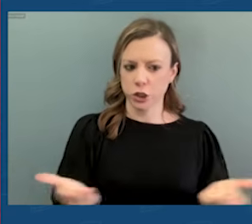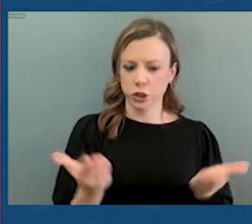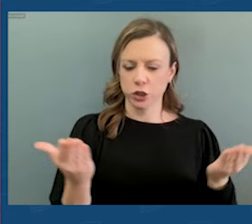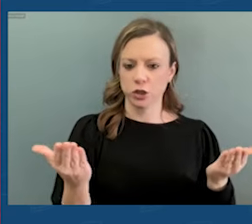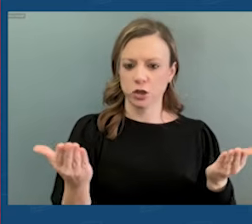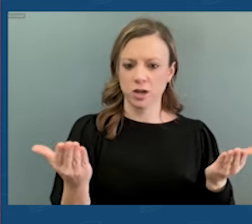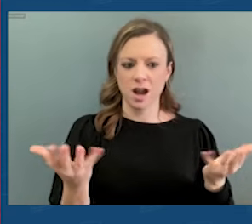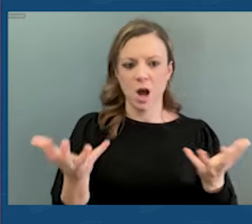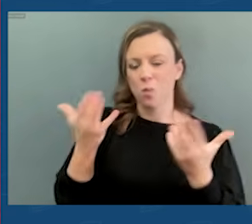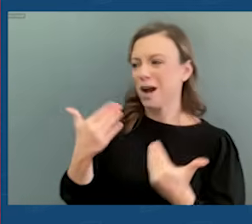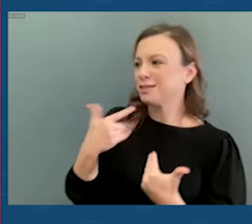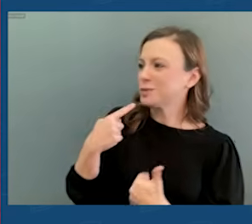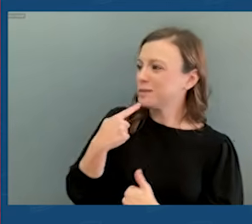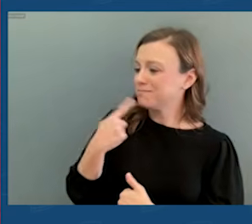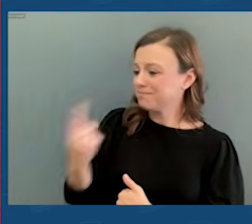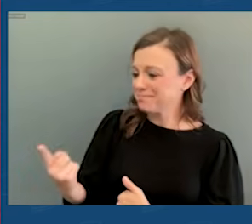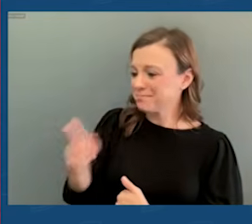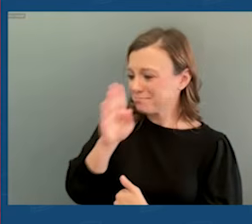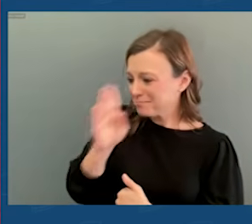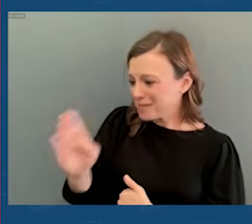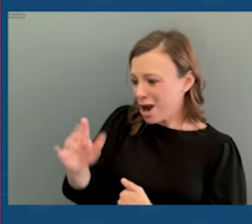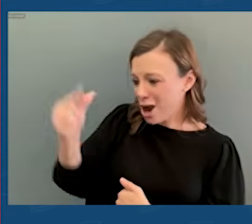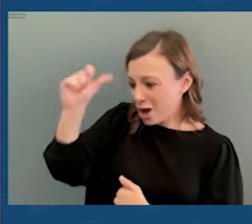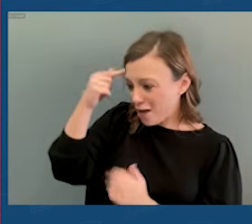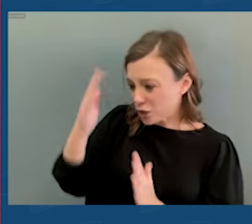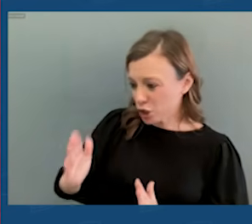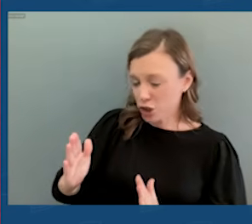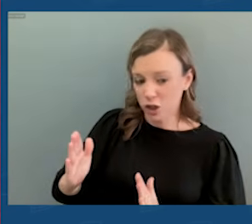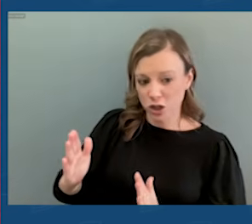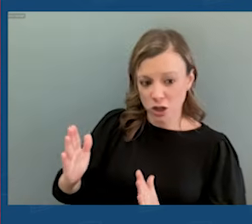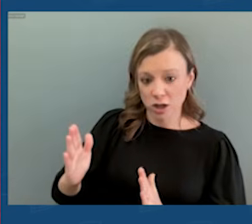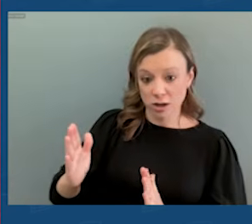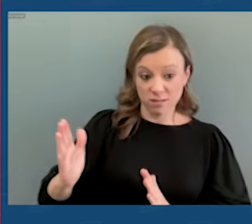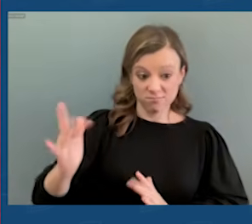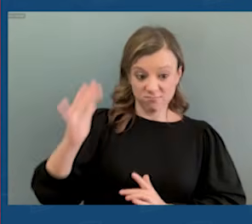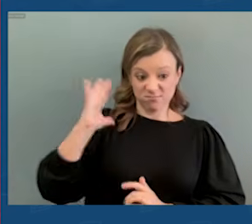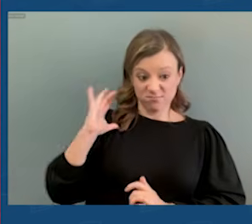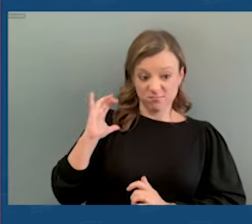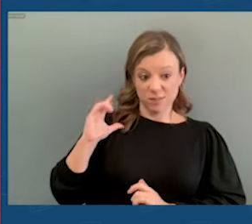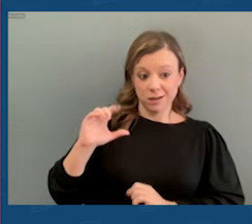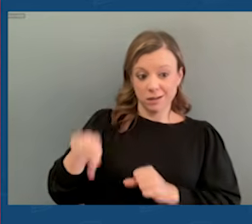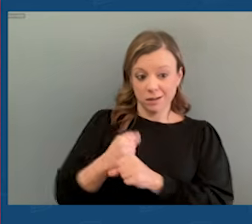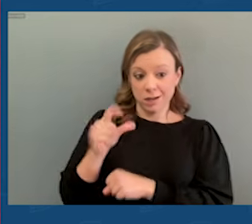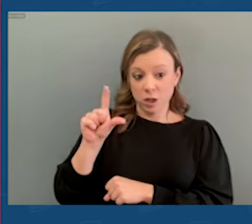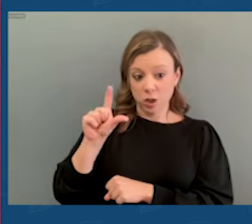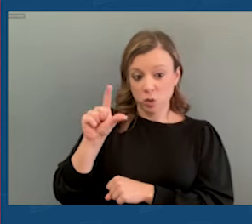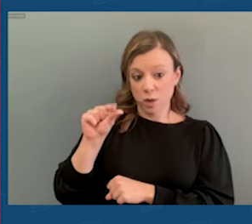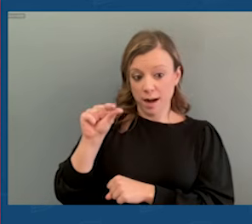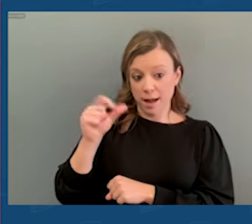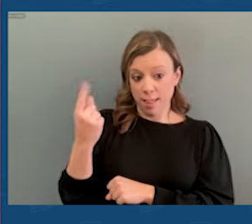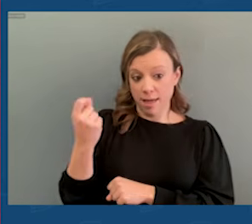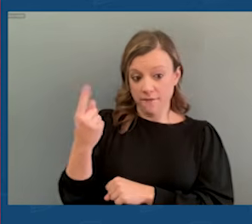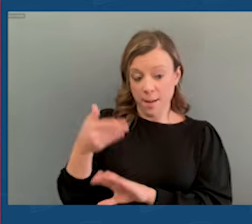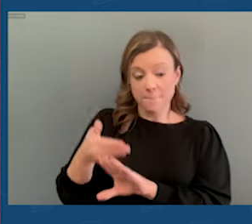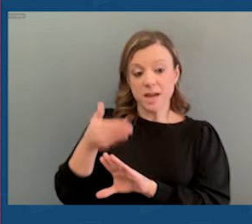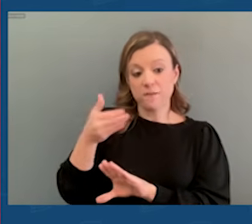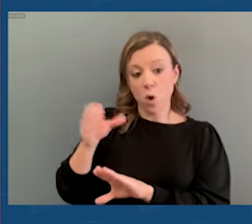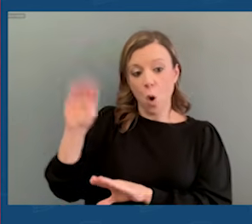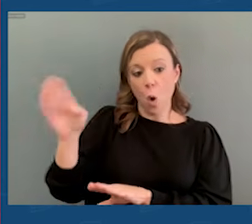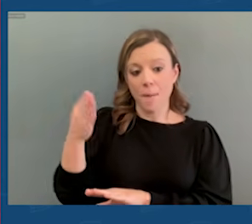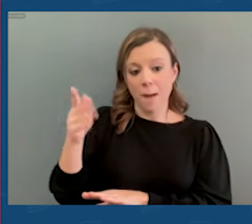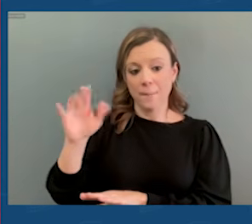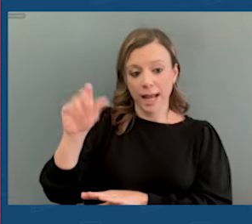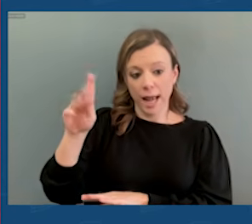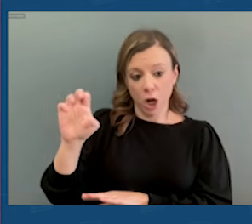great governor, in about 2011, before the Obamacare came in, I